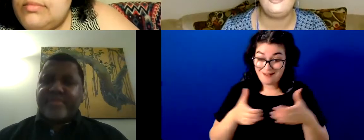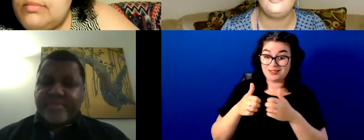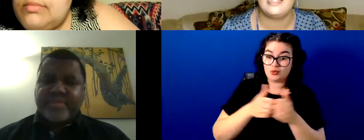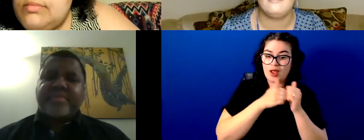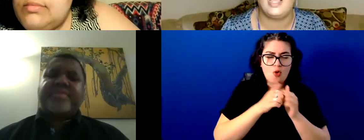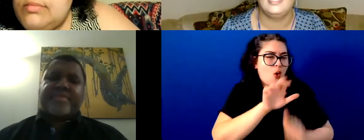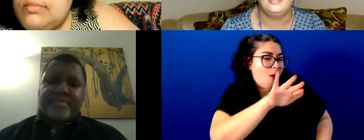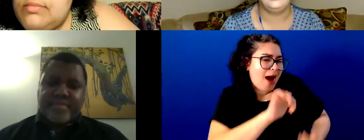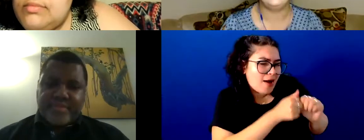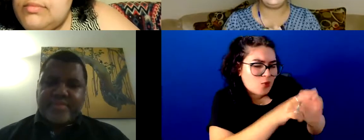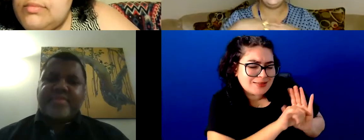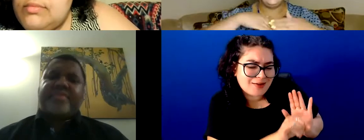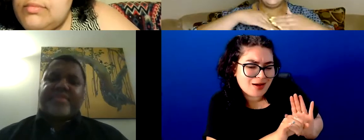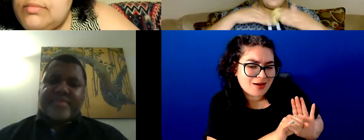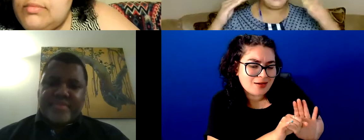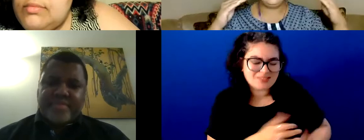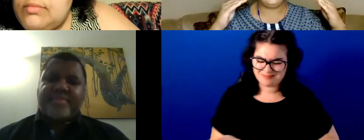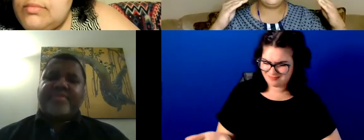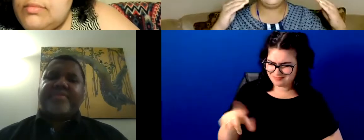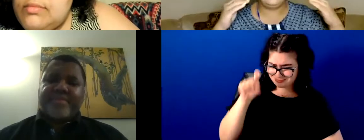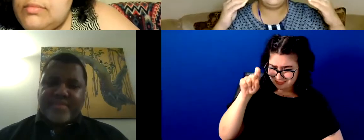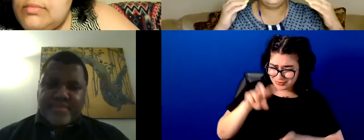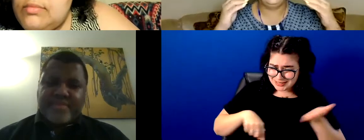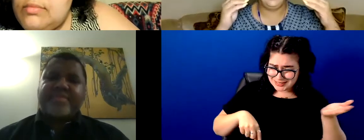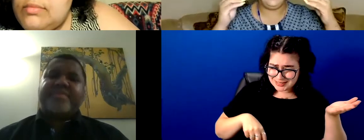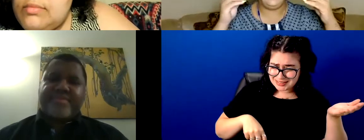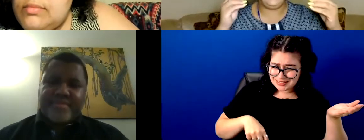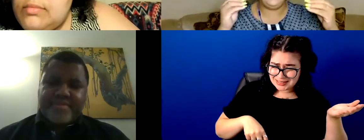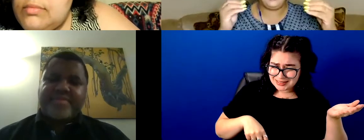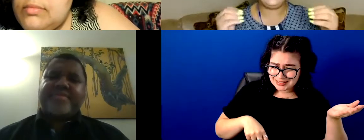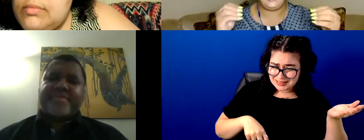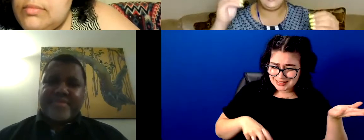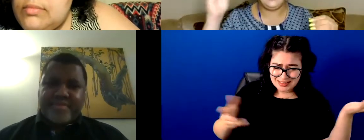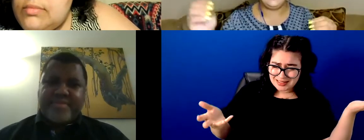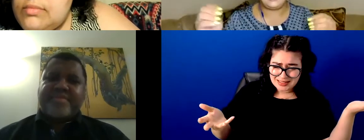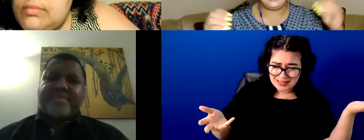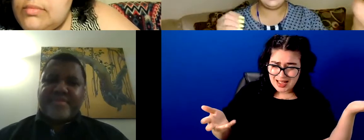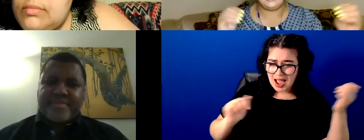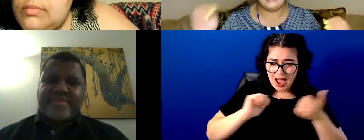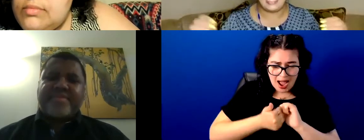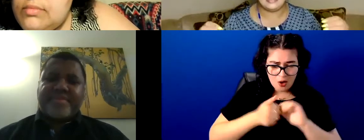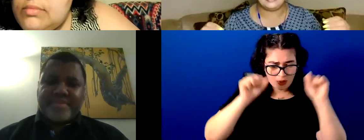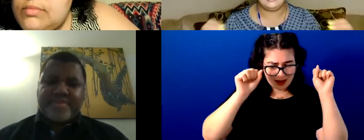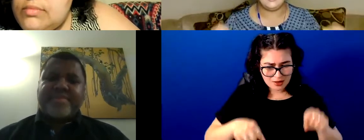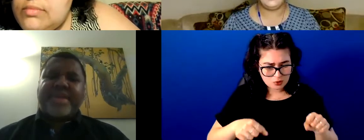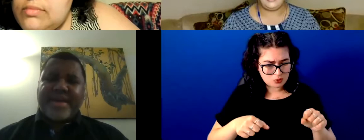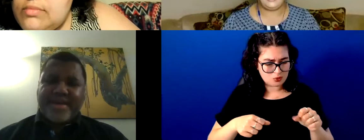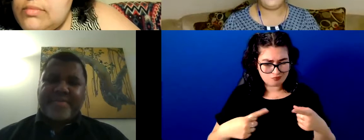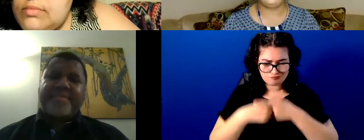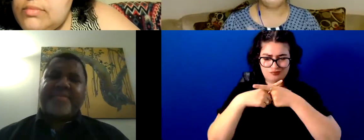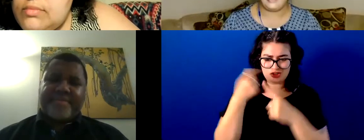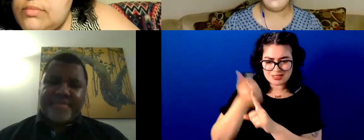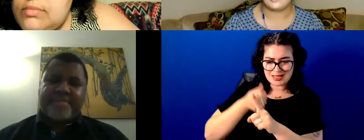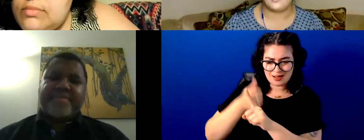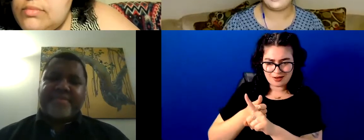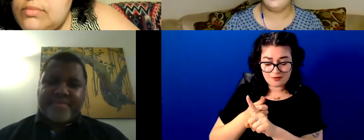you identify? And it's like, what? How can you say those things in the same sentence? You know, how about,